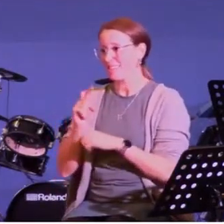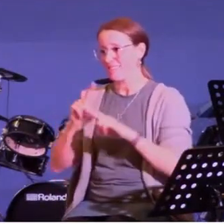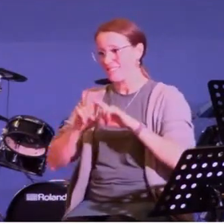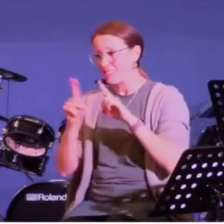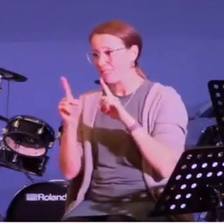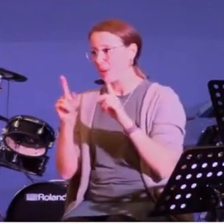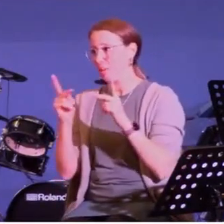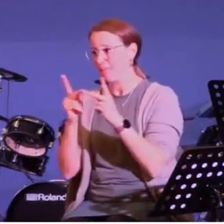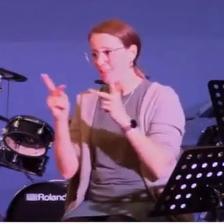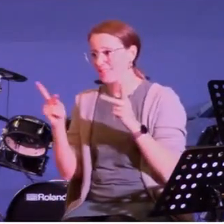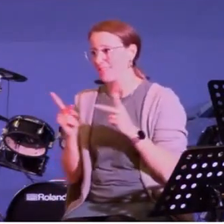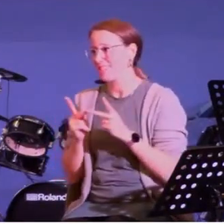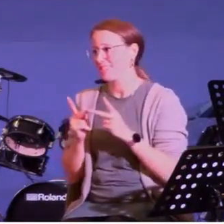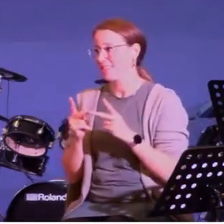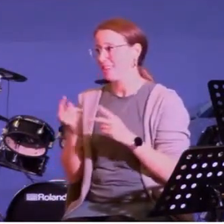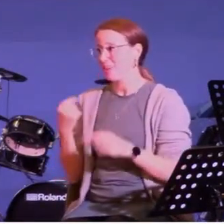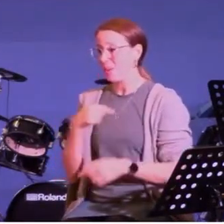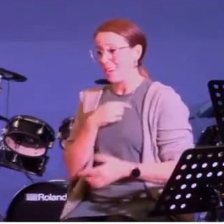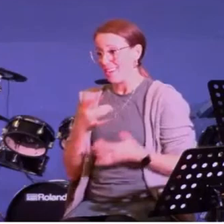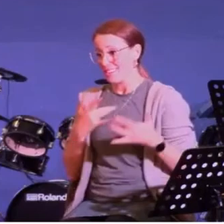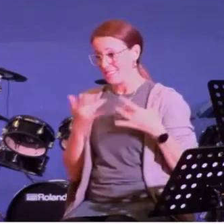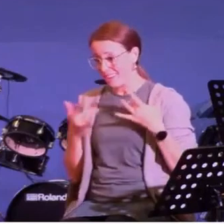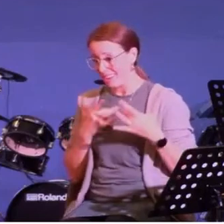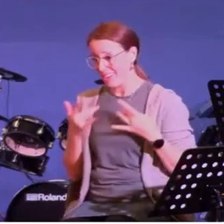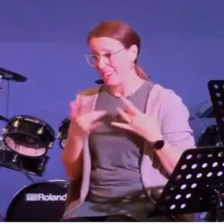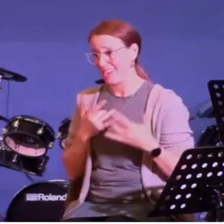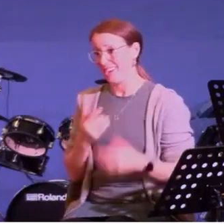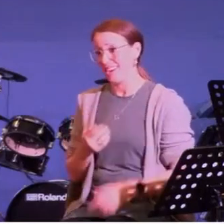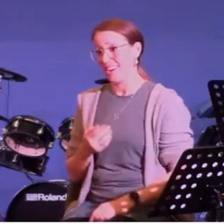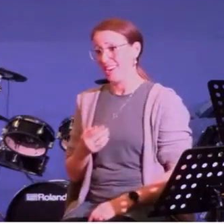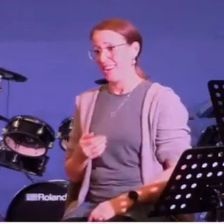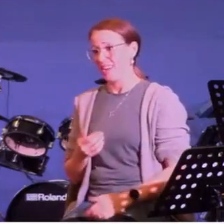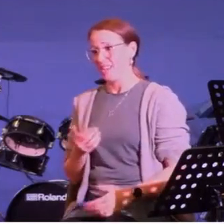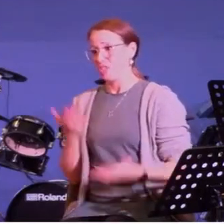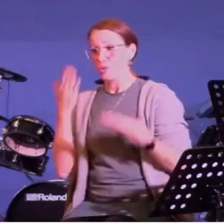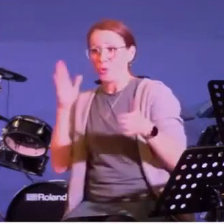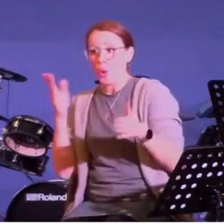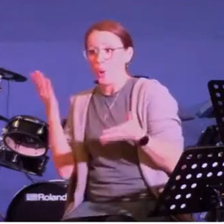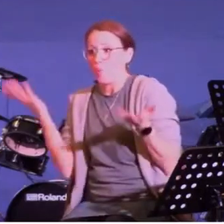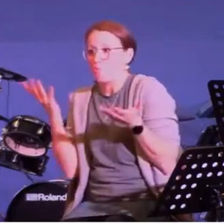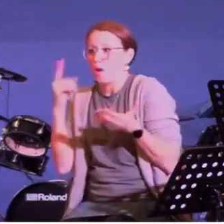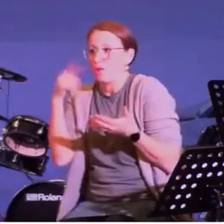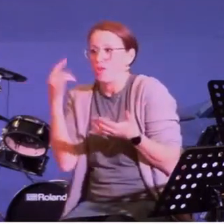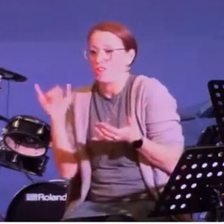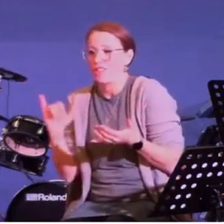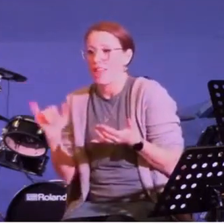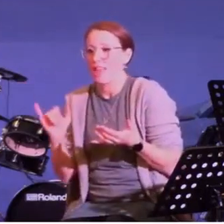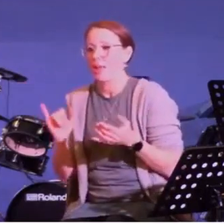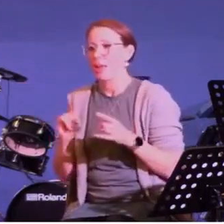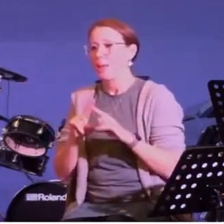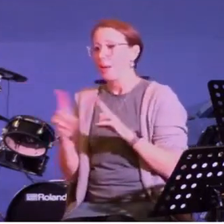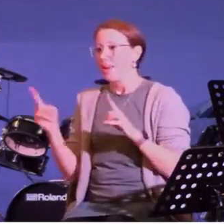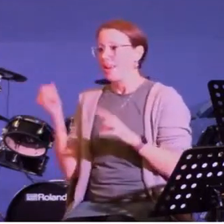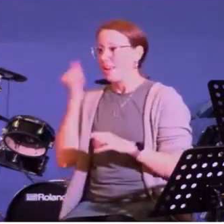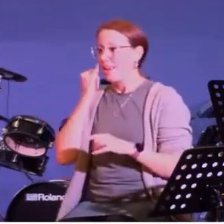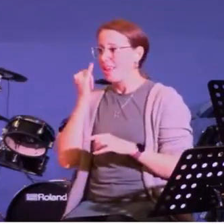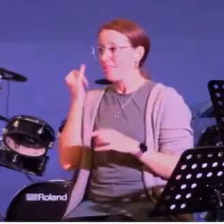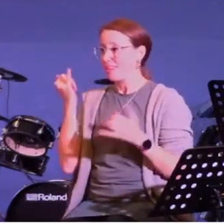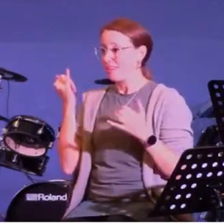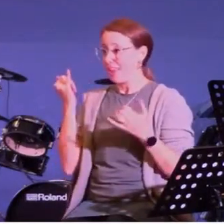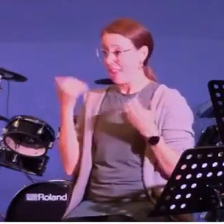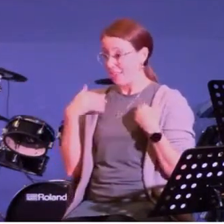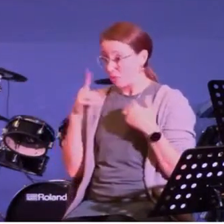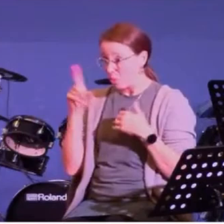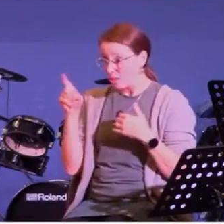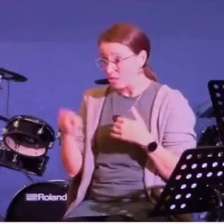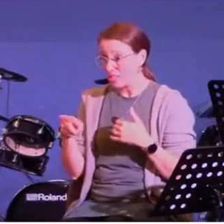so we're eager about this. We're figuring out what it looks like. Let's just open up. If anyone does have some questions, now's a good